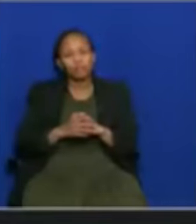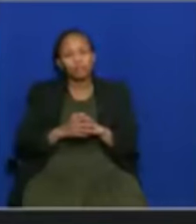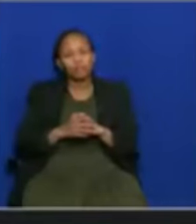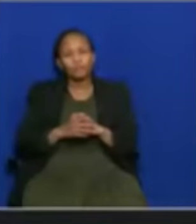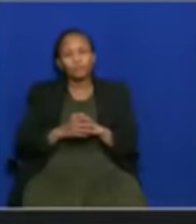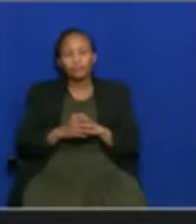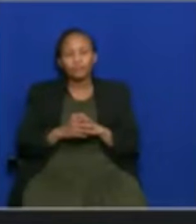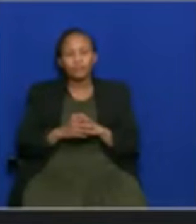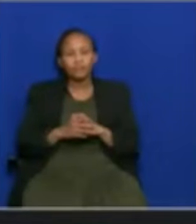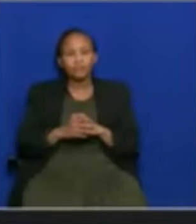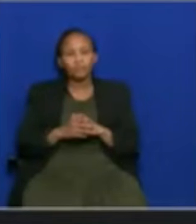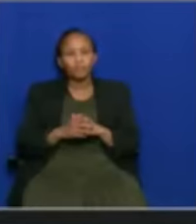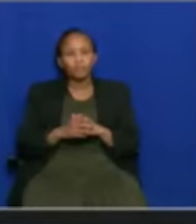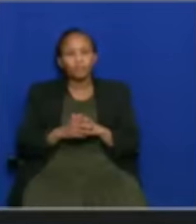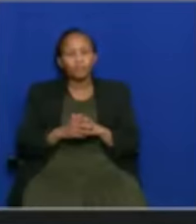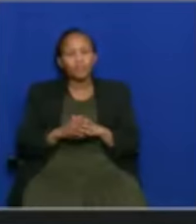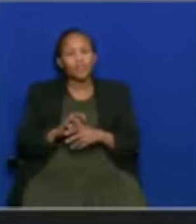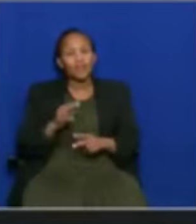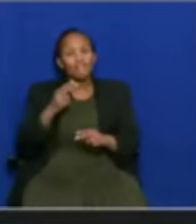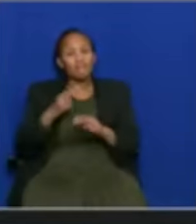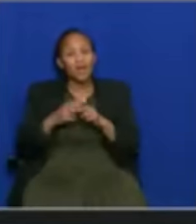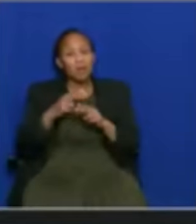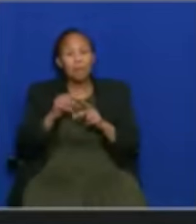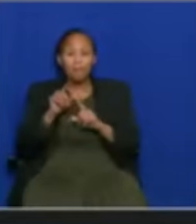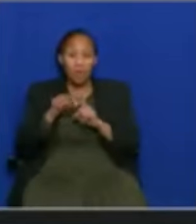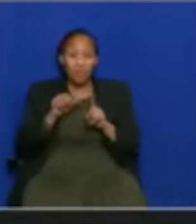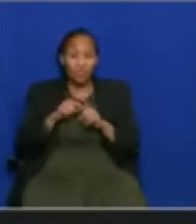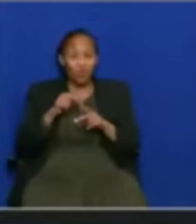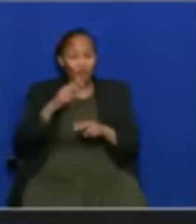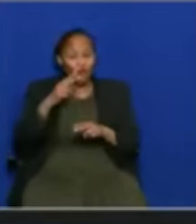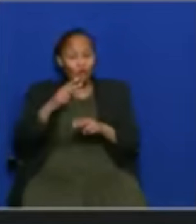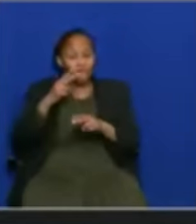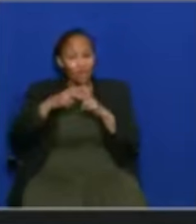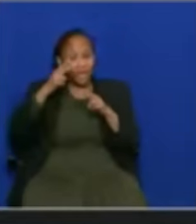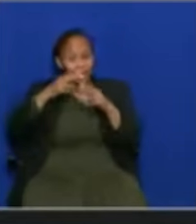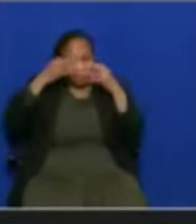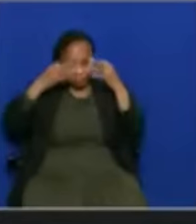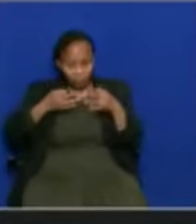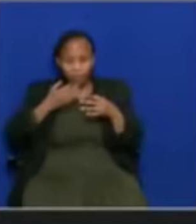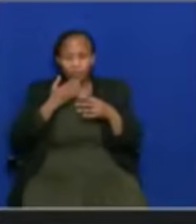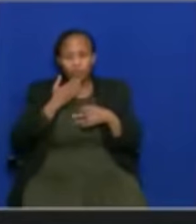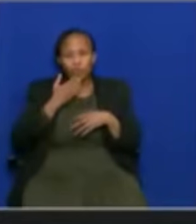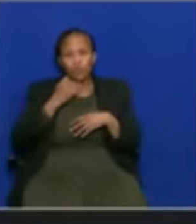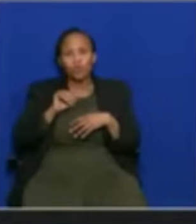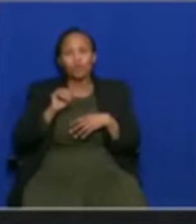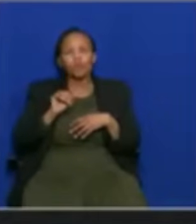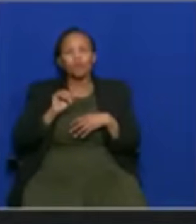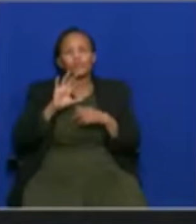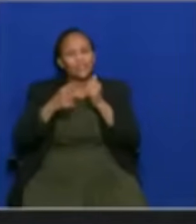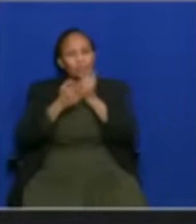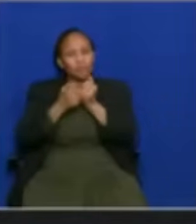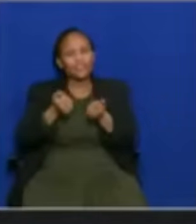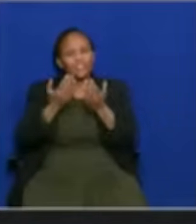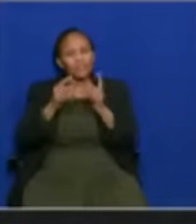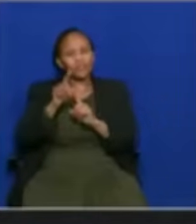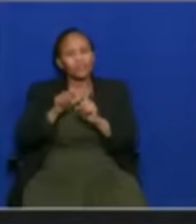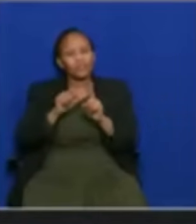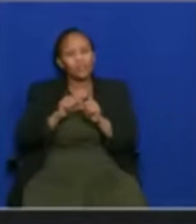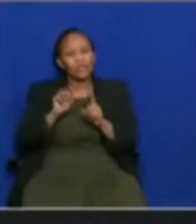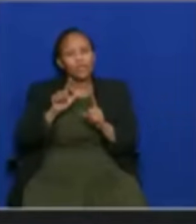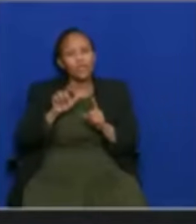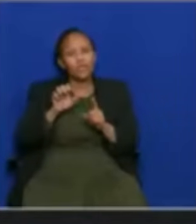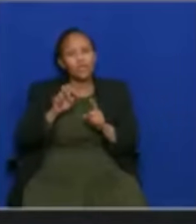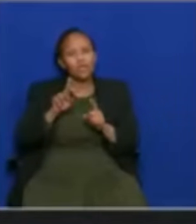final decision maker, General Nhua, Support Services, who had the authority to reject